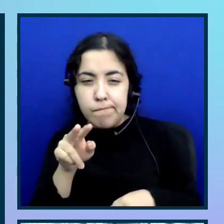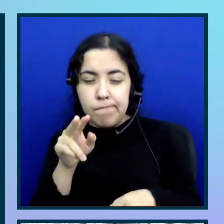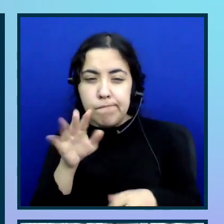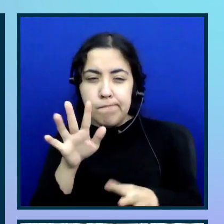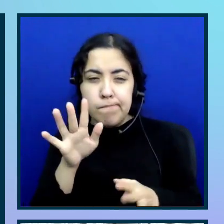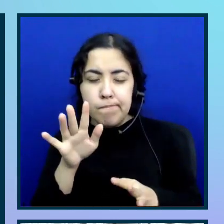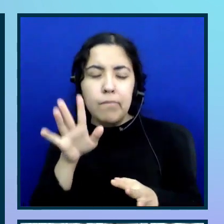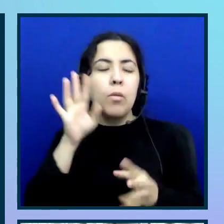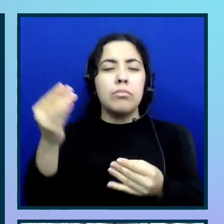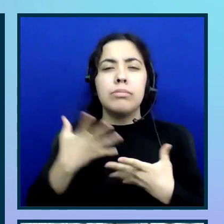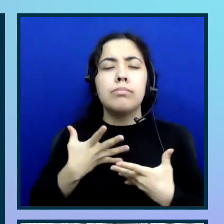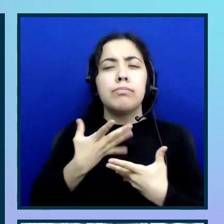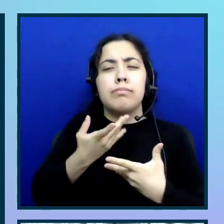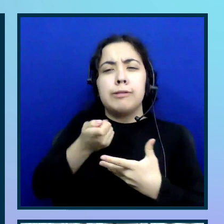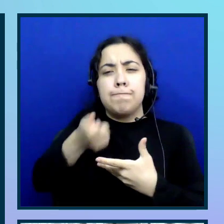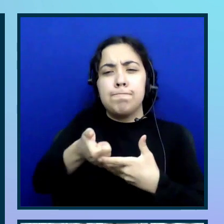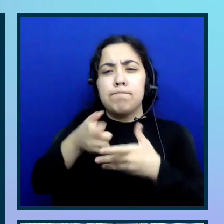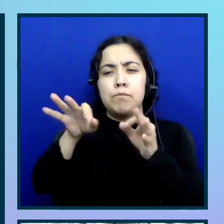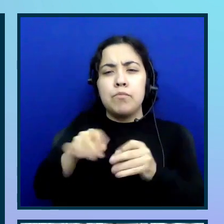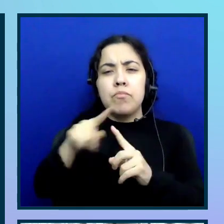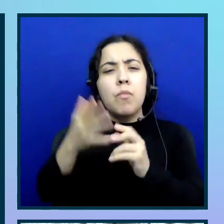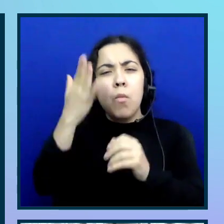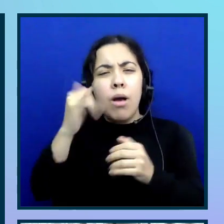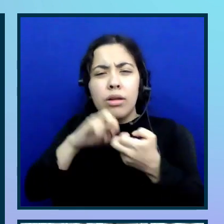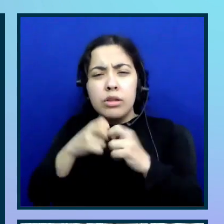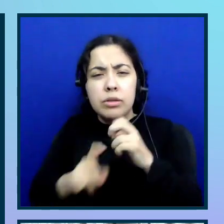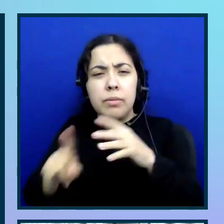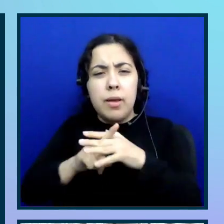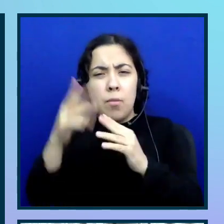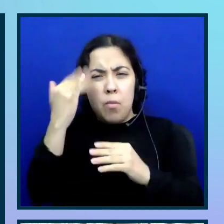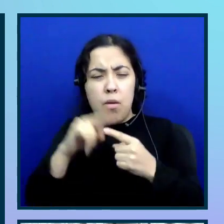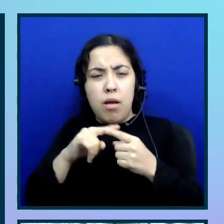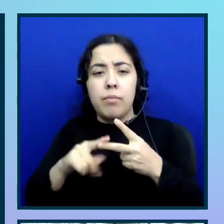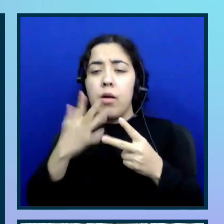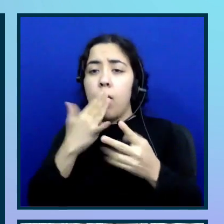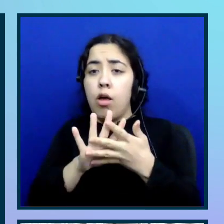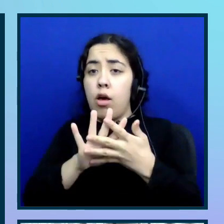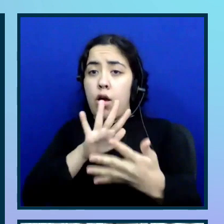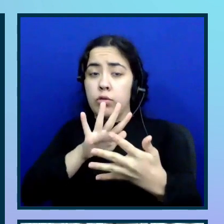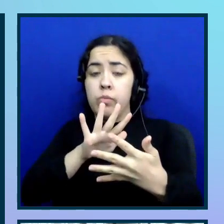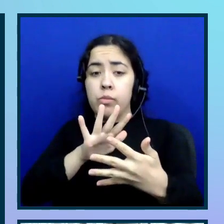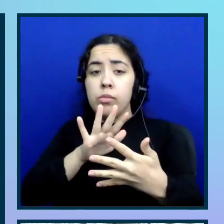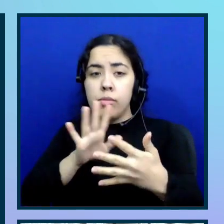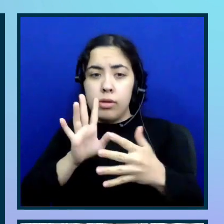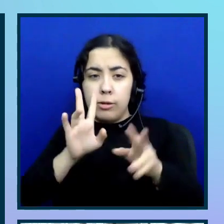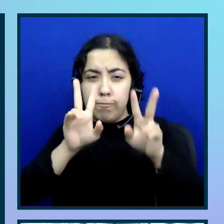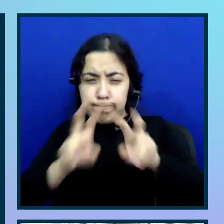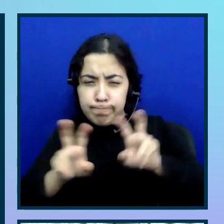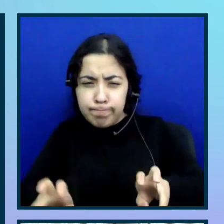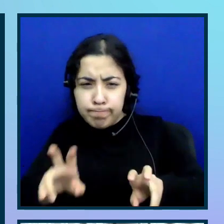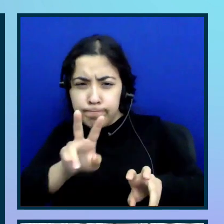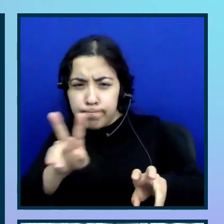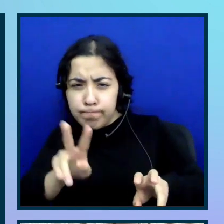it's going to tell me a little bit about why that's an issue, along with having a color contrast analyzer here that allows